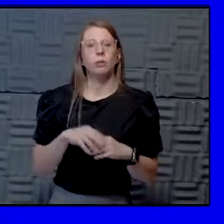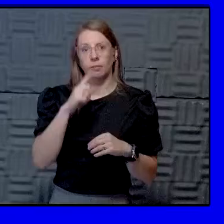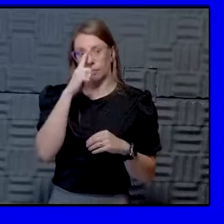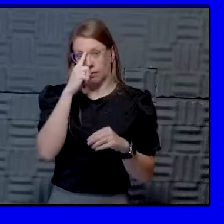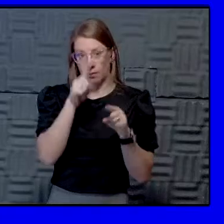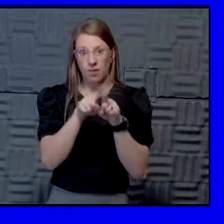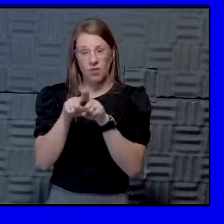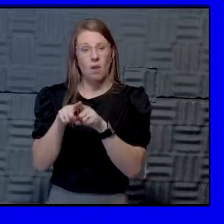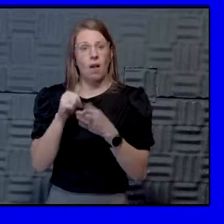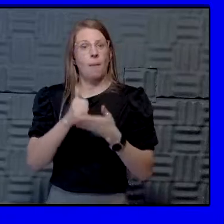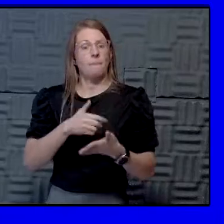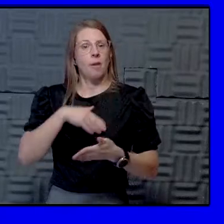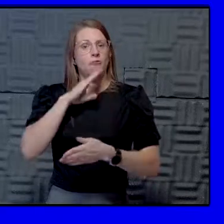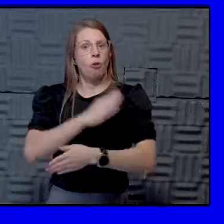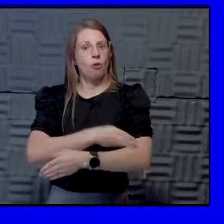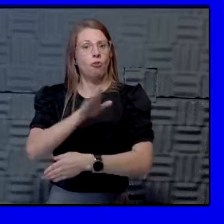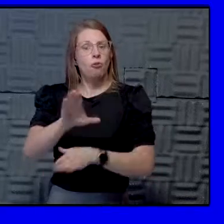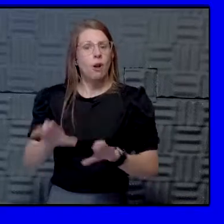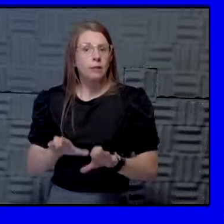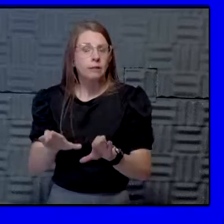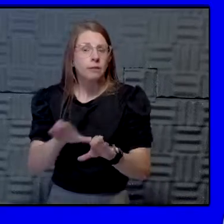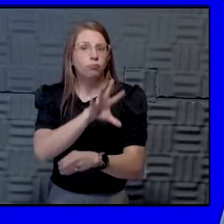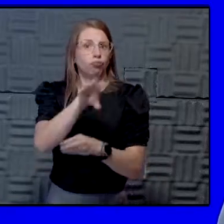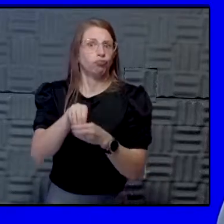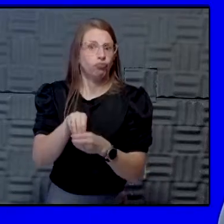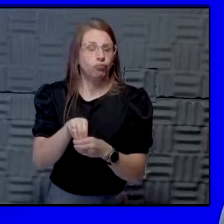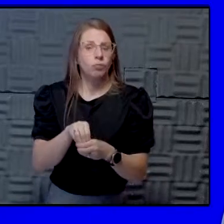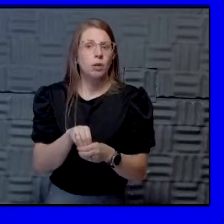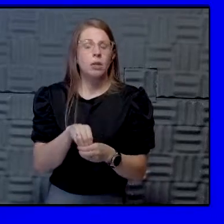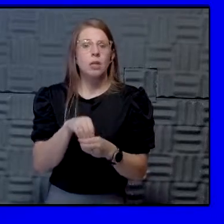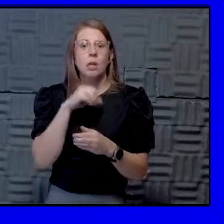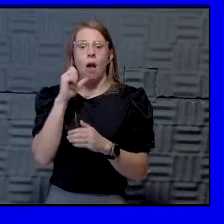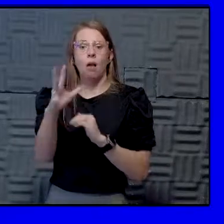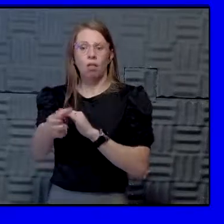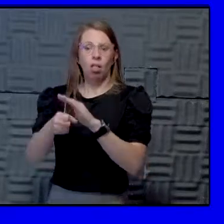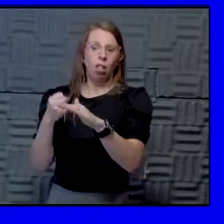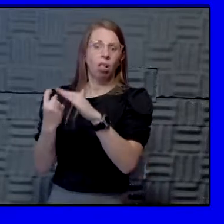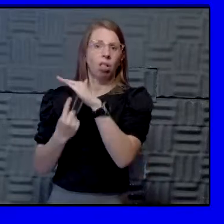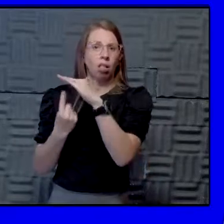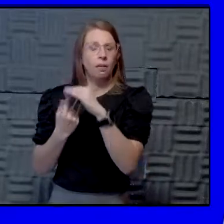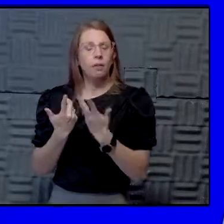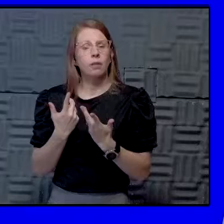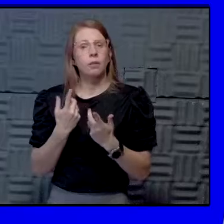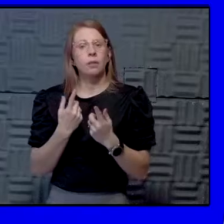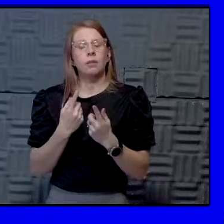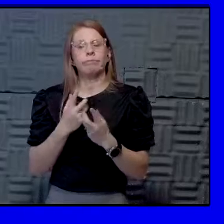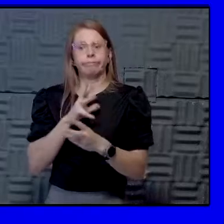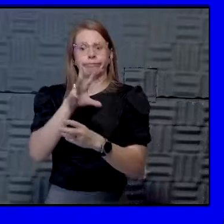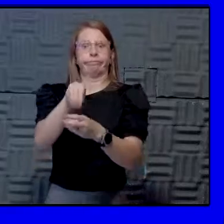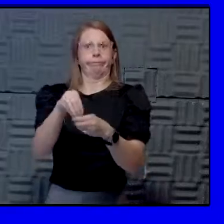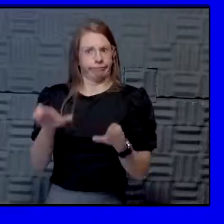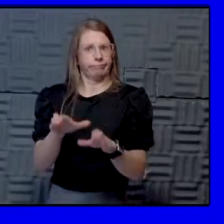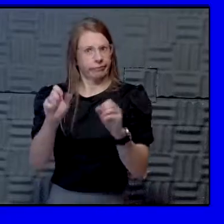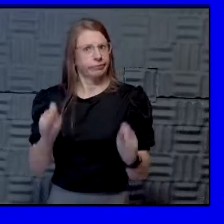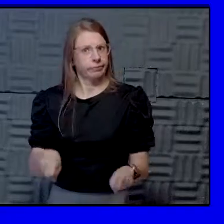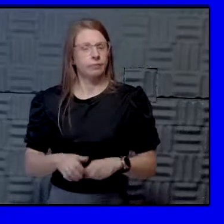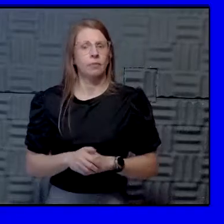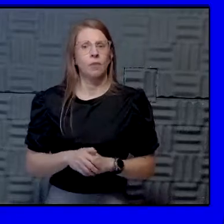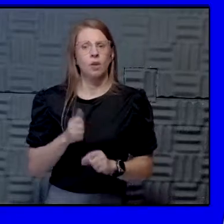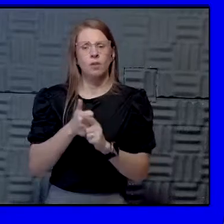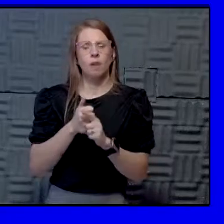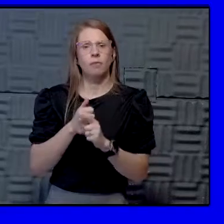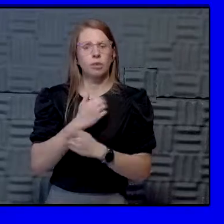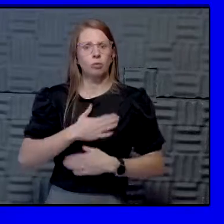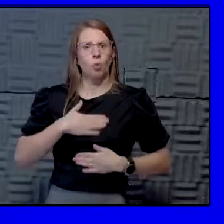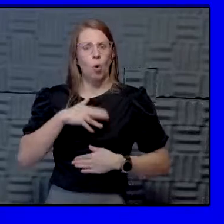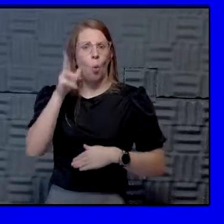helped my daughter with her activities and not being held out from participation in that. She likes to do horse